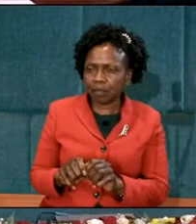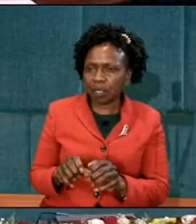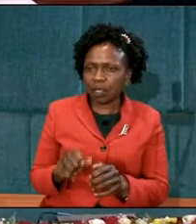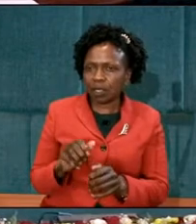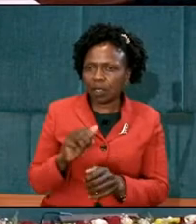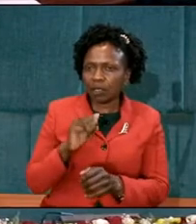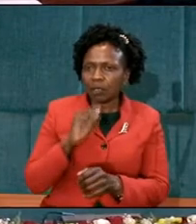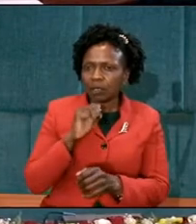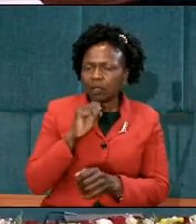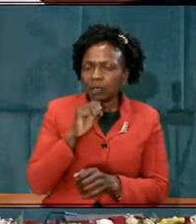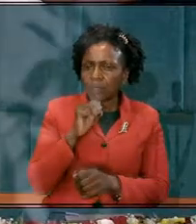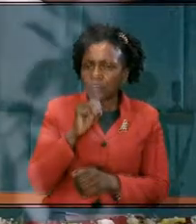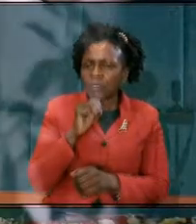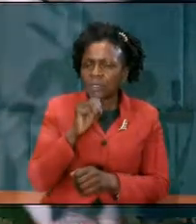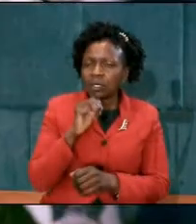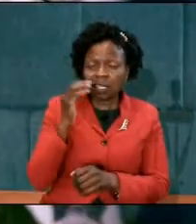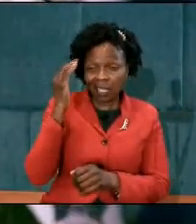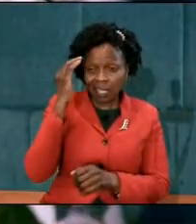do not think